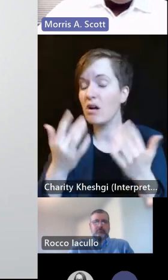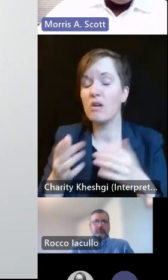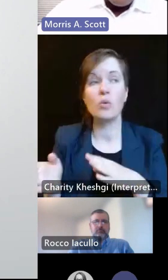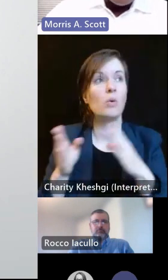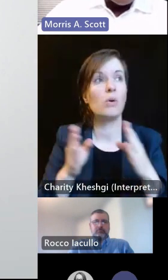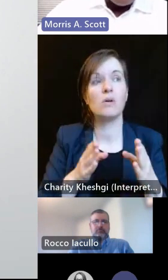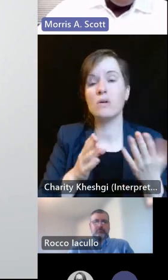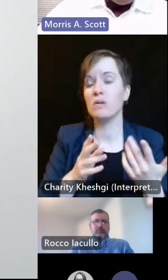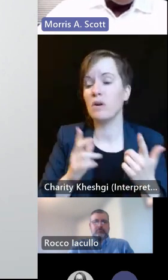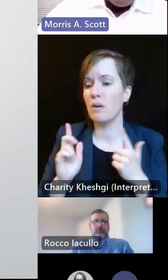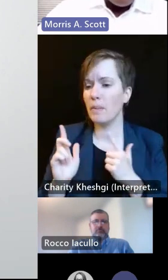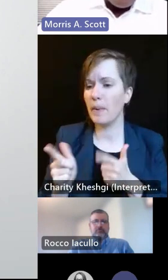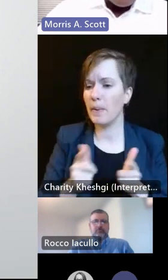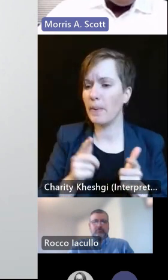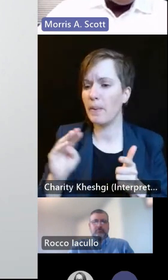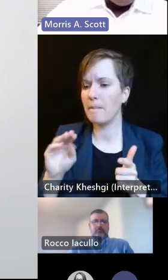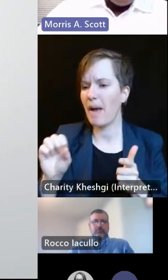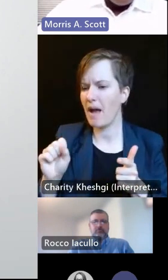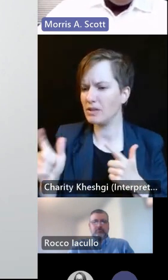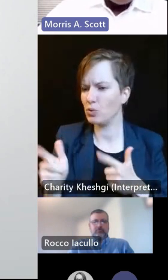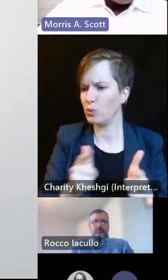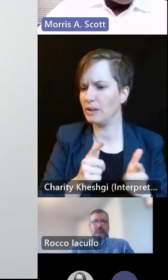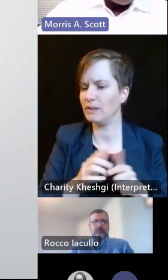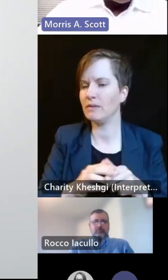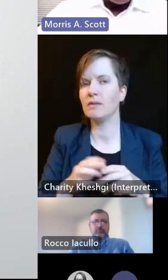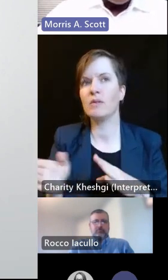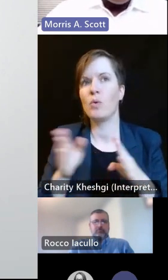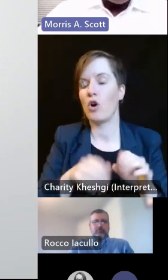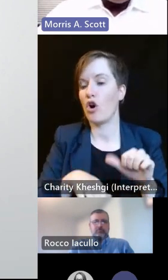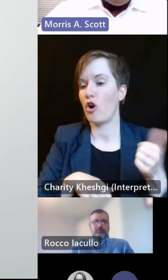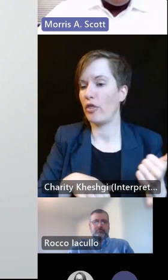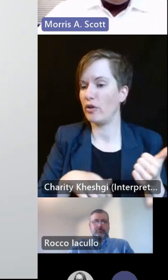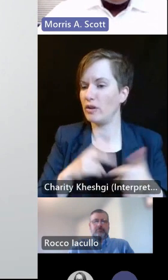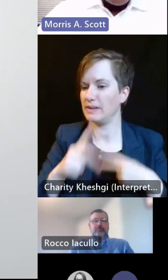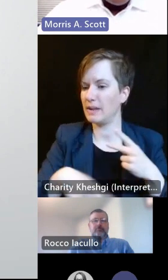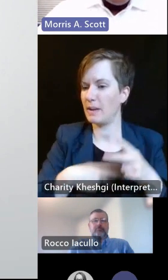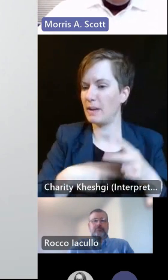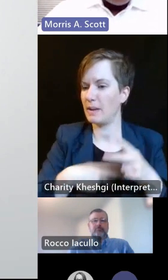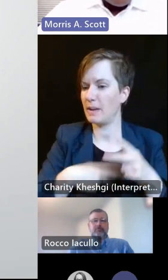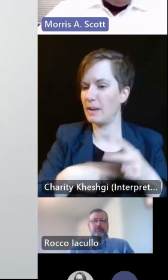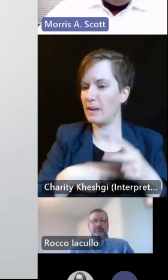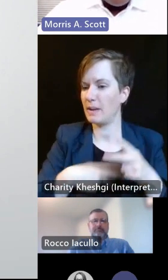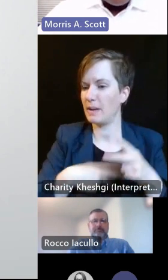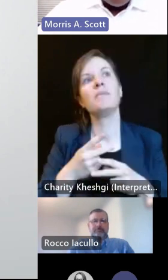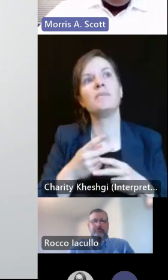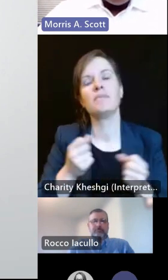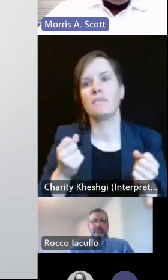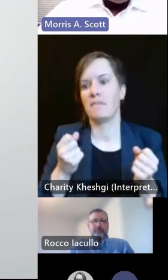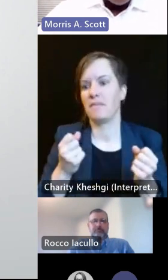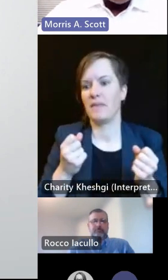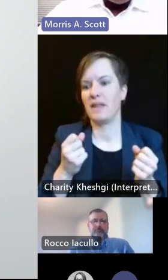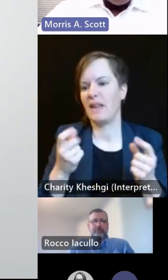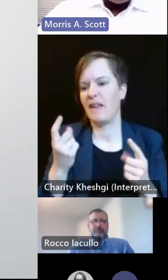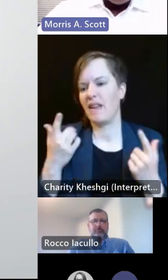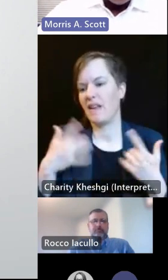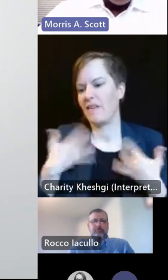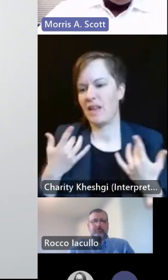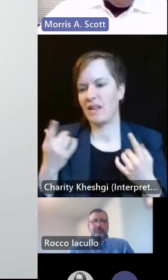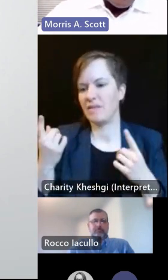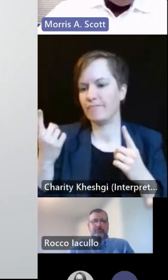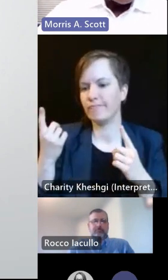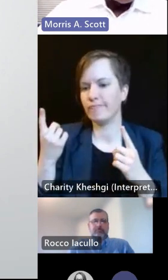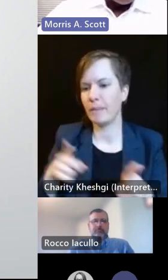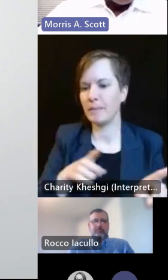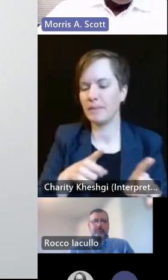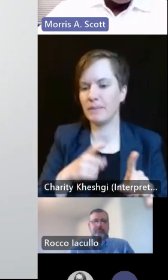other mass casualty type events. Now, of course, our world has witnessed many, if not all, of these emergencies in